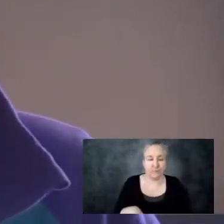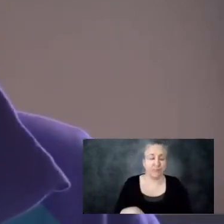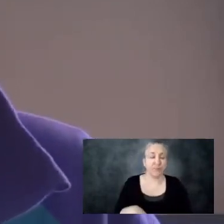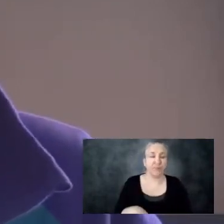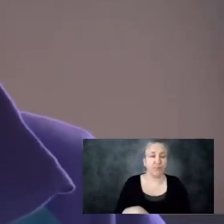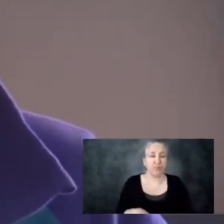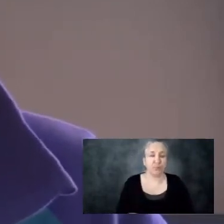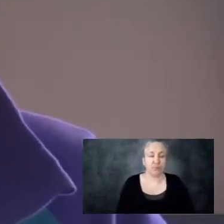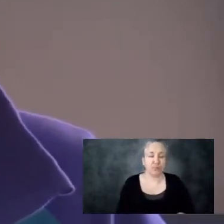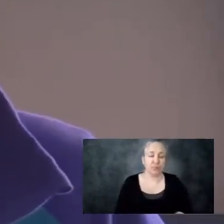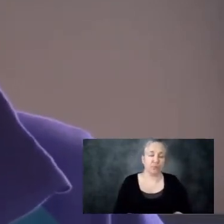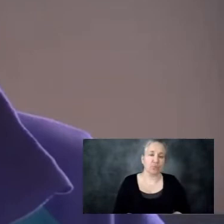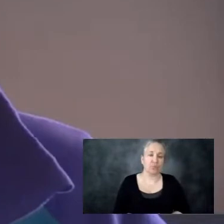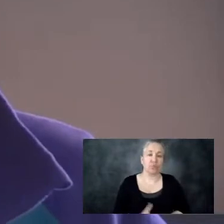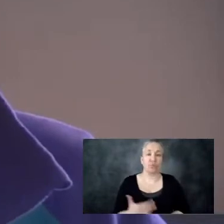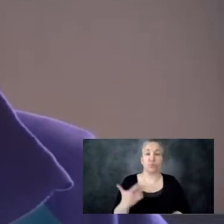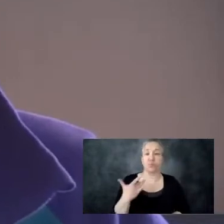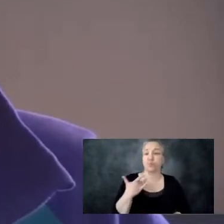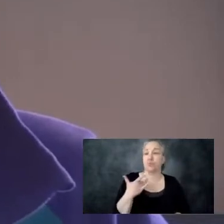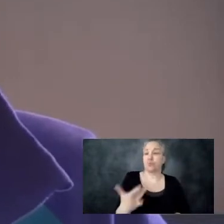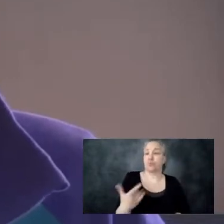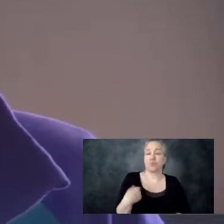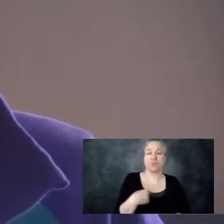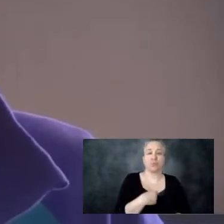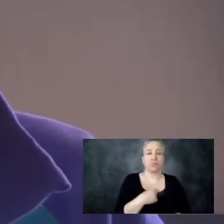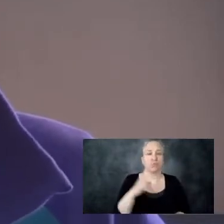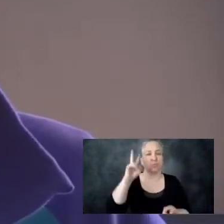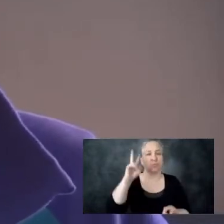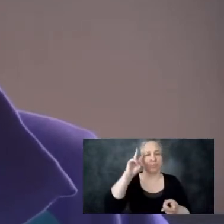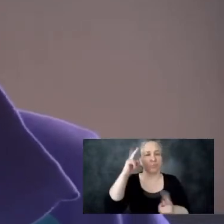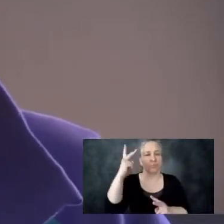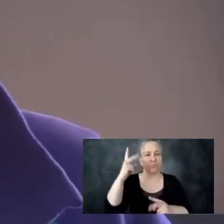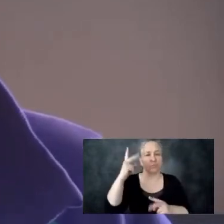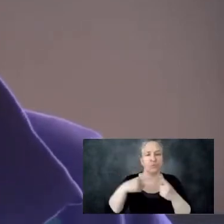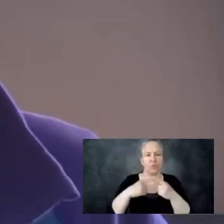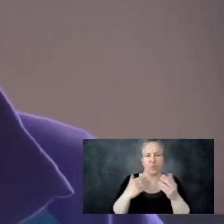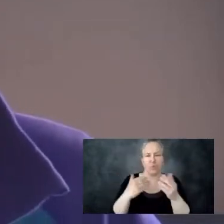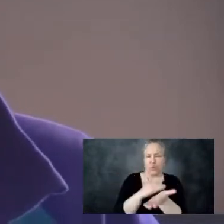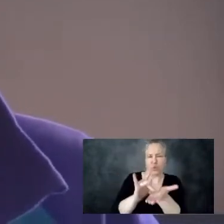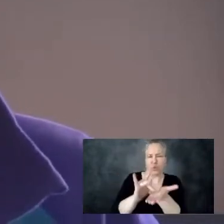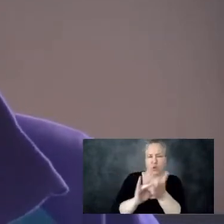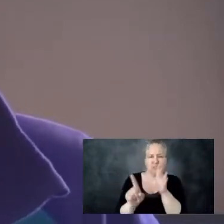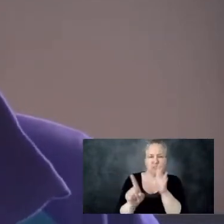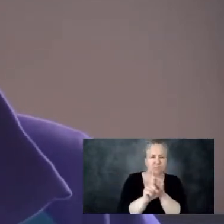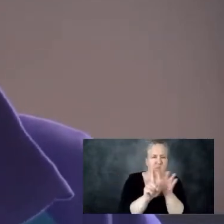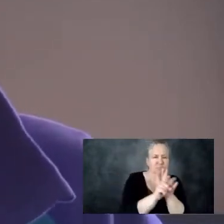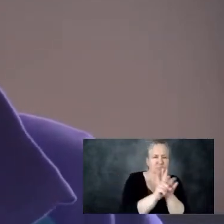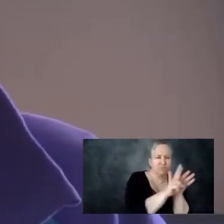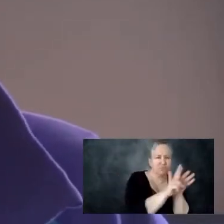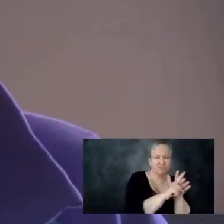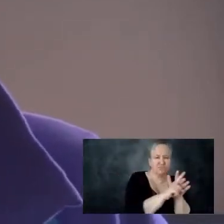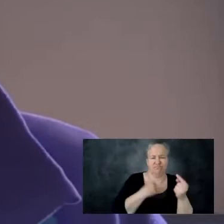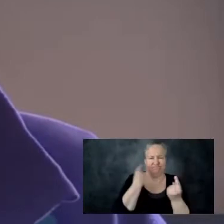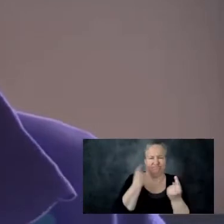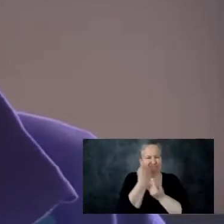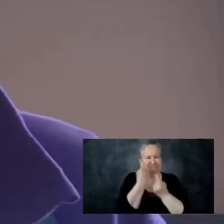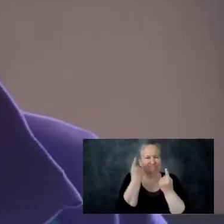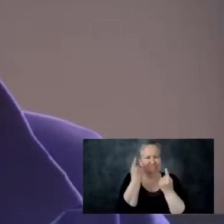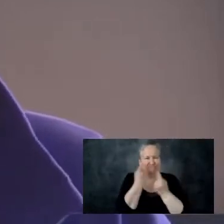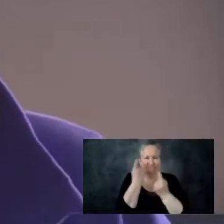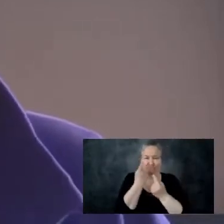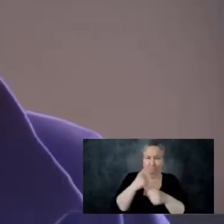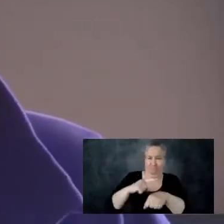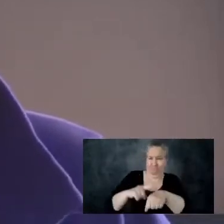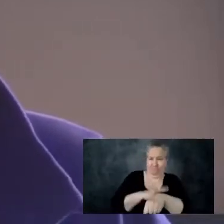So a lot of times we have misconceptions as to all of these new drugs that come along, and how long does it take for these drugs